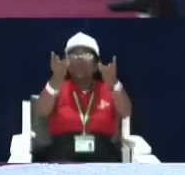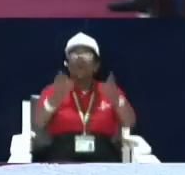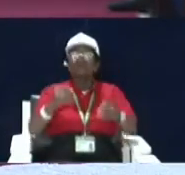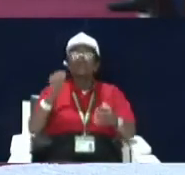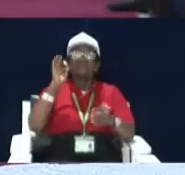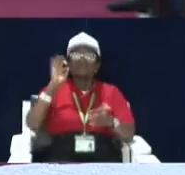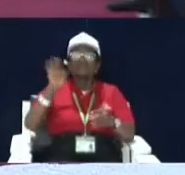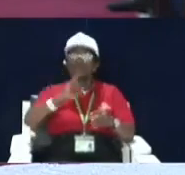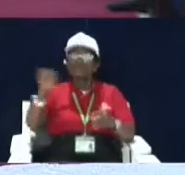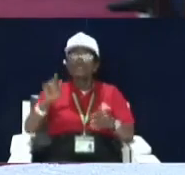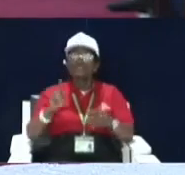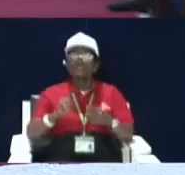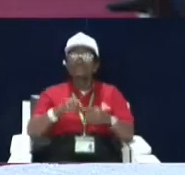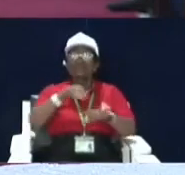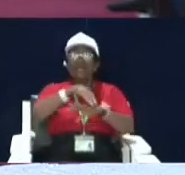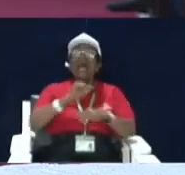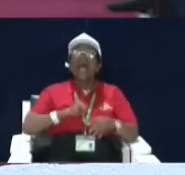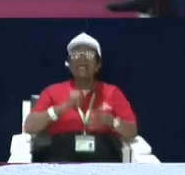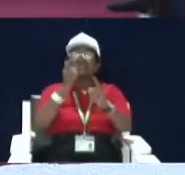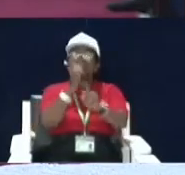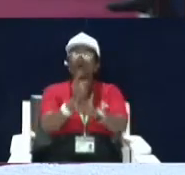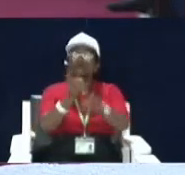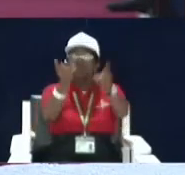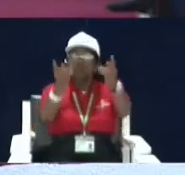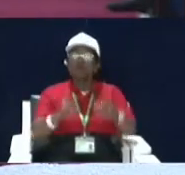just want to give you some illustrations.